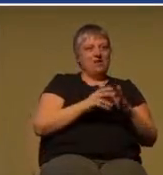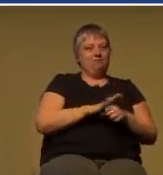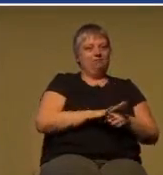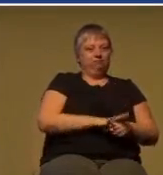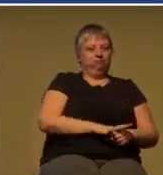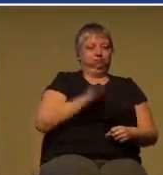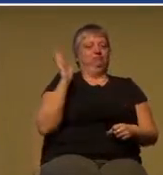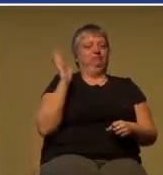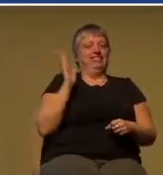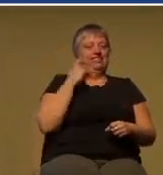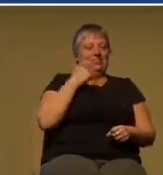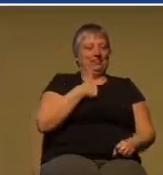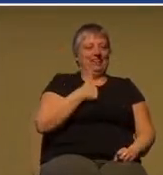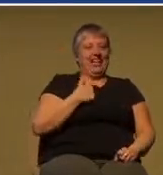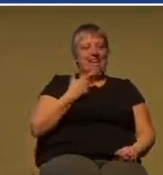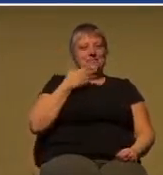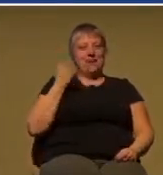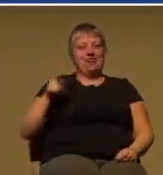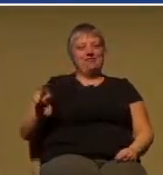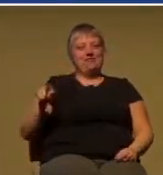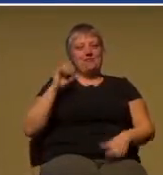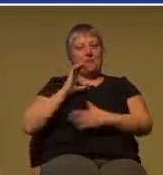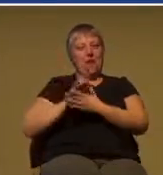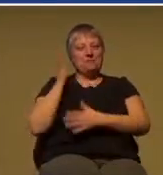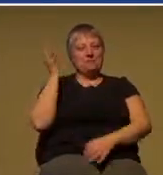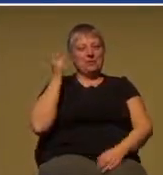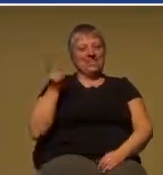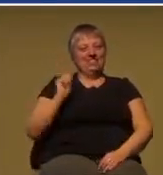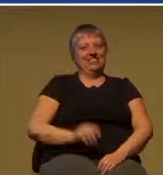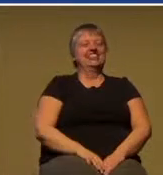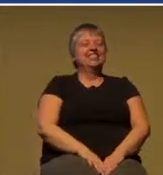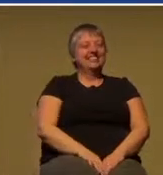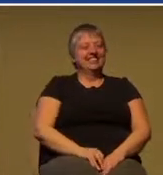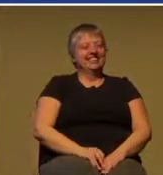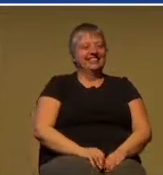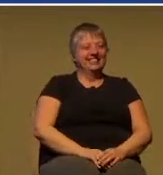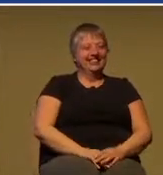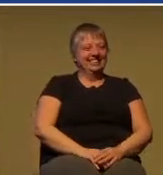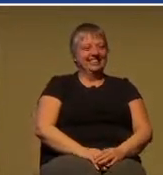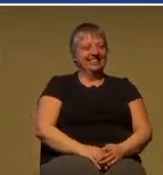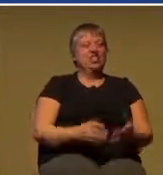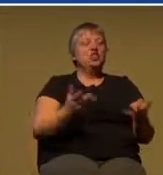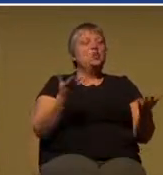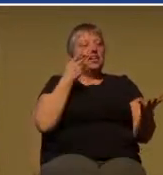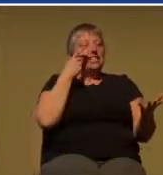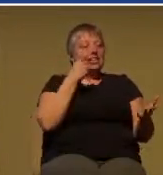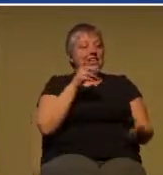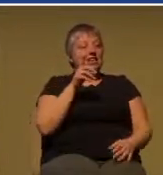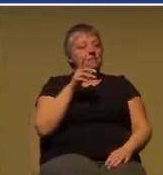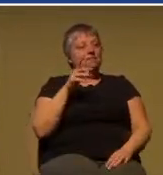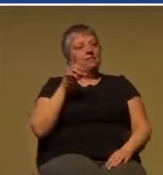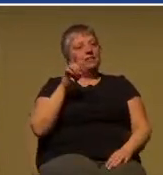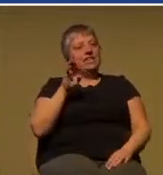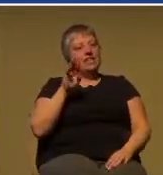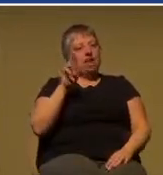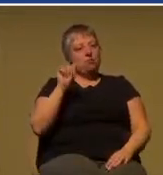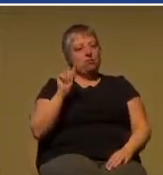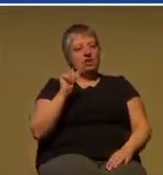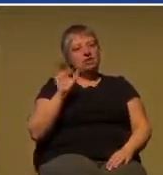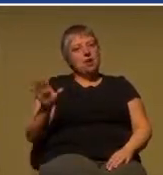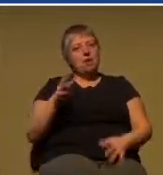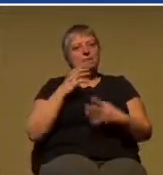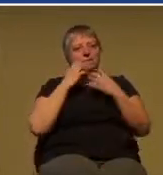I think, had Debra done it. What's on that page again? So you can see from Debra's passion and from